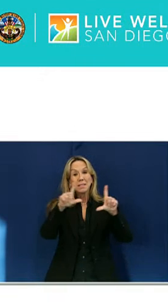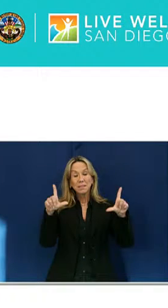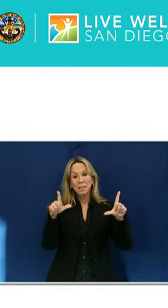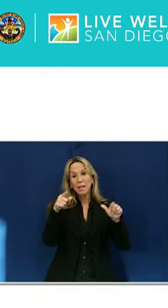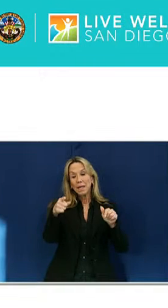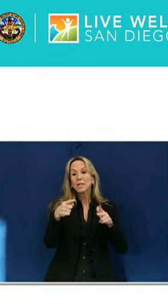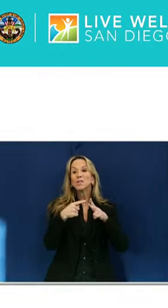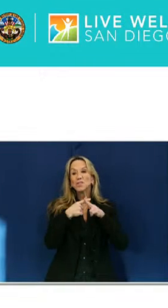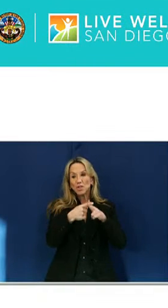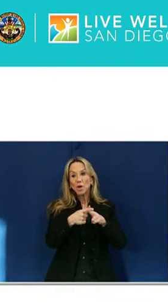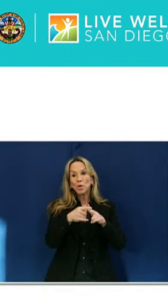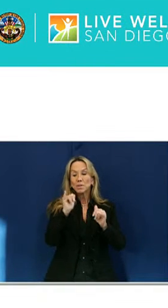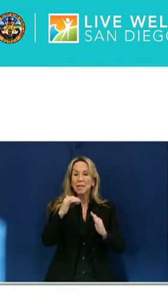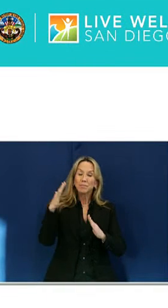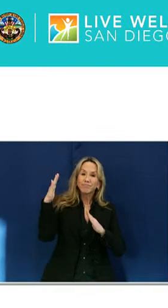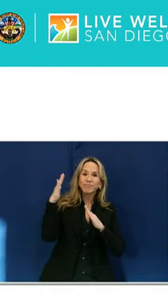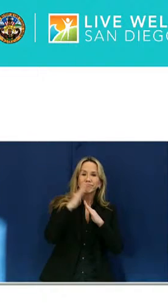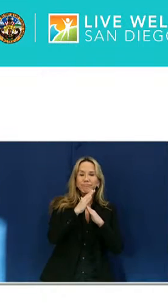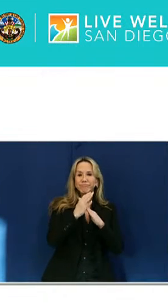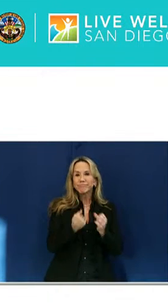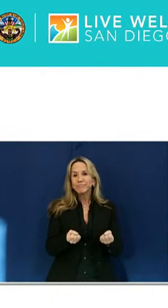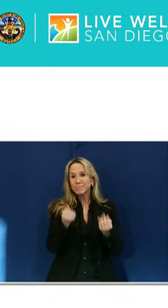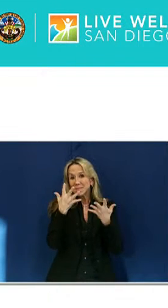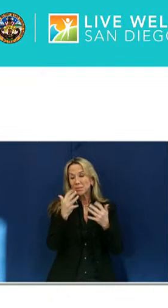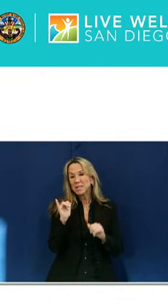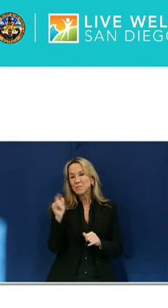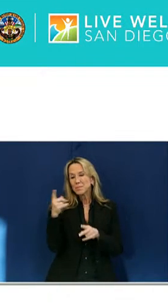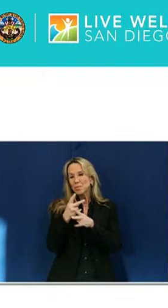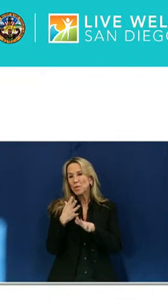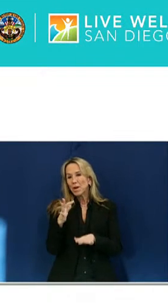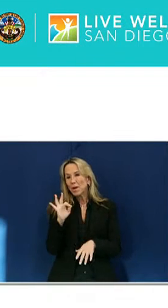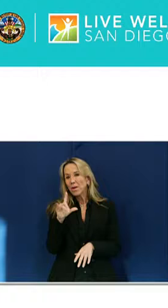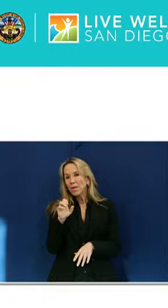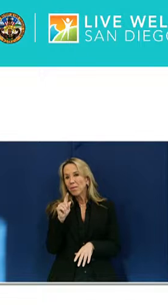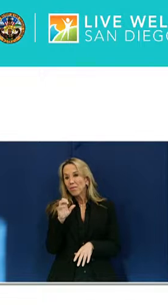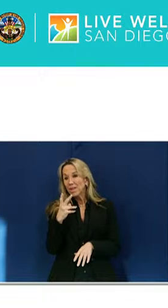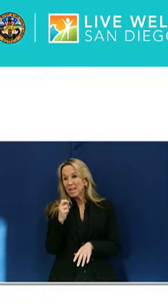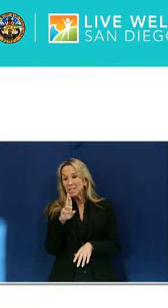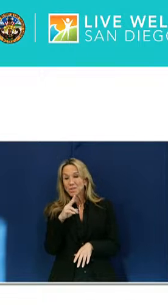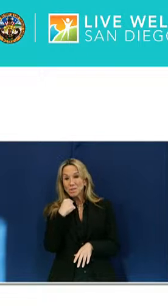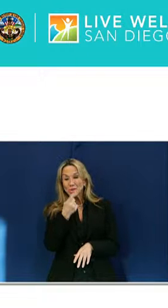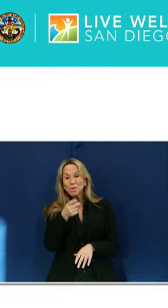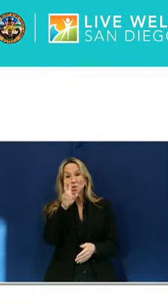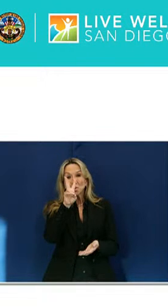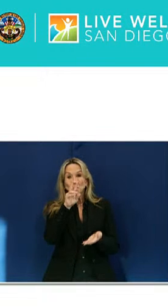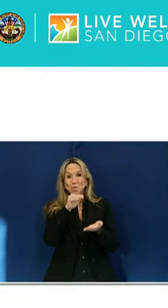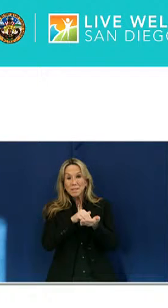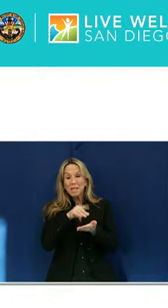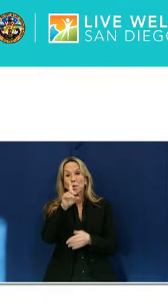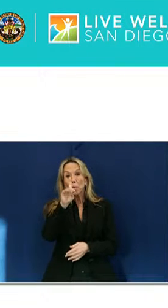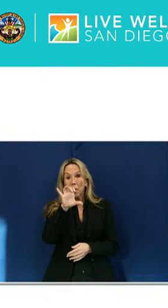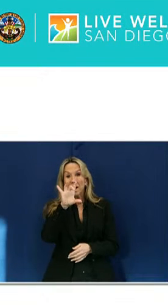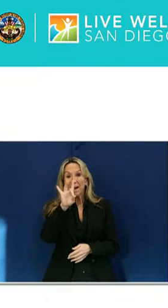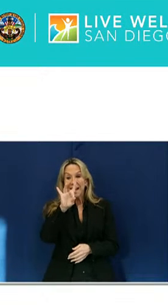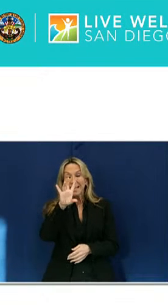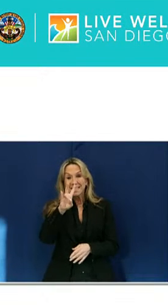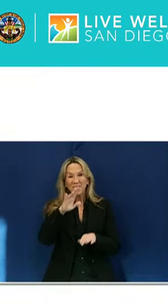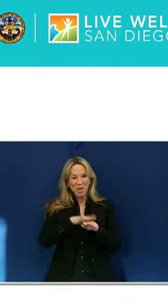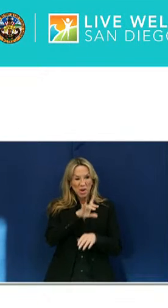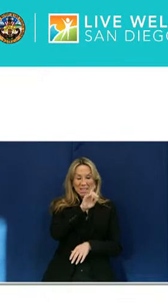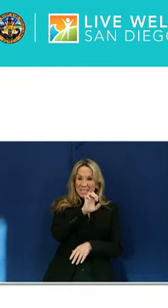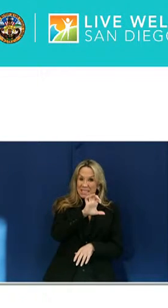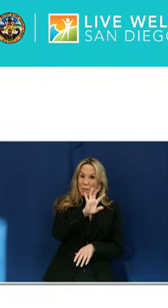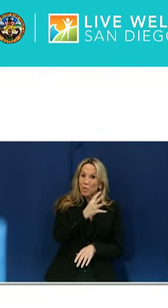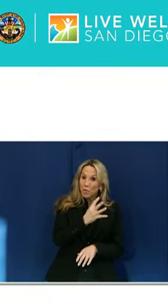shows the record high number that Supervisor Fletcher shared, 2,287 cases on December 4th.